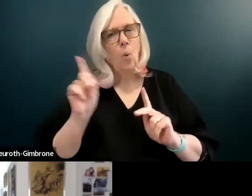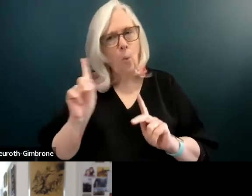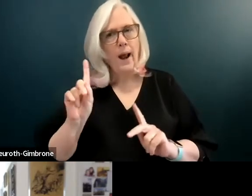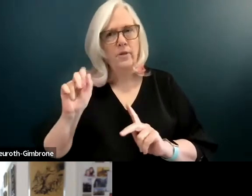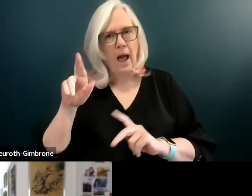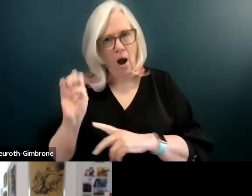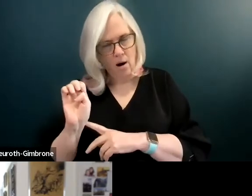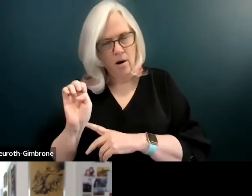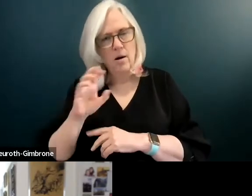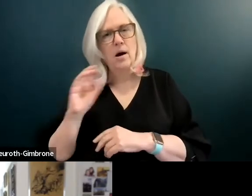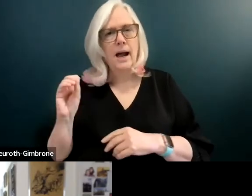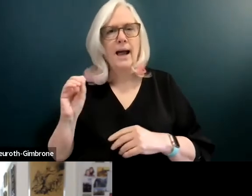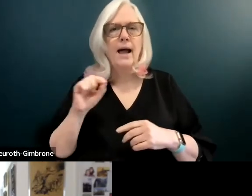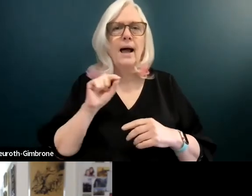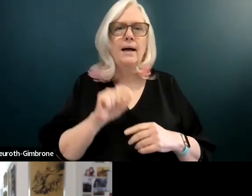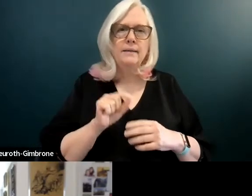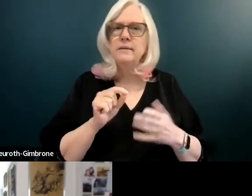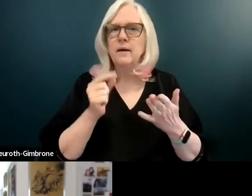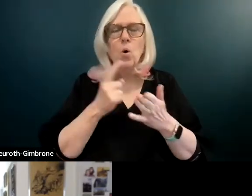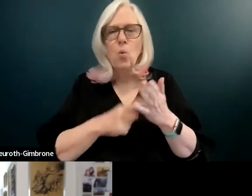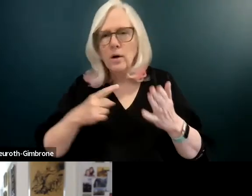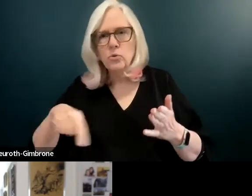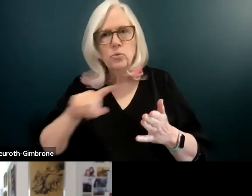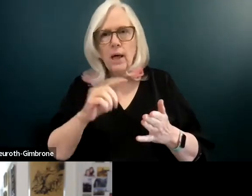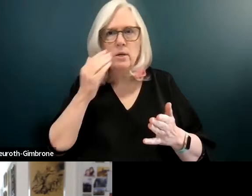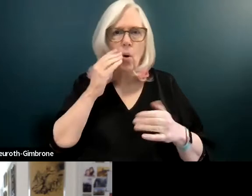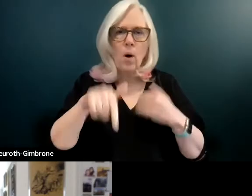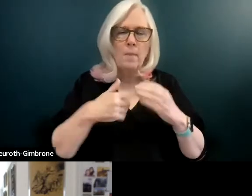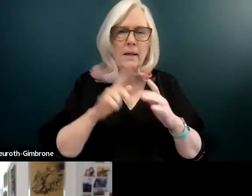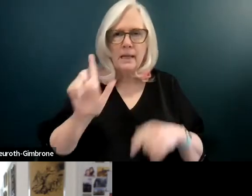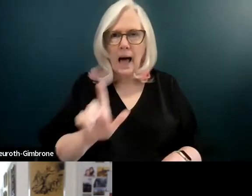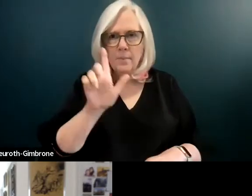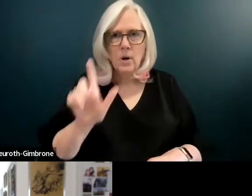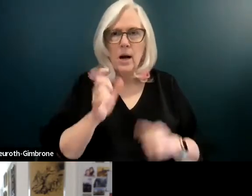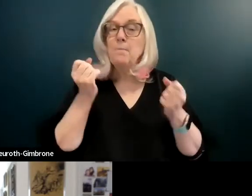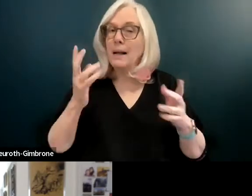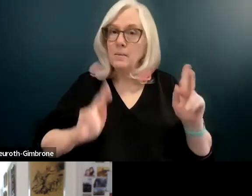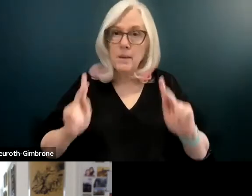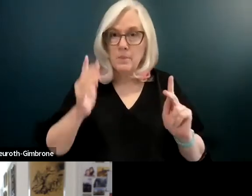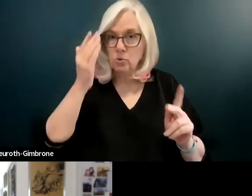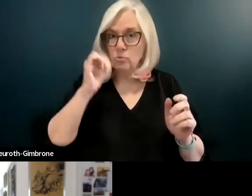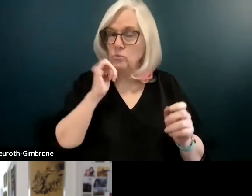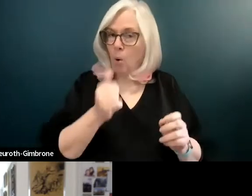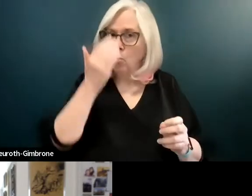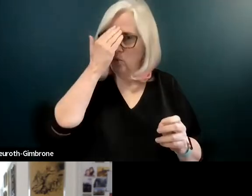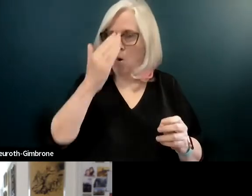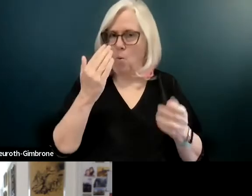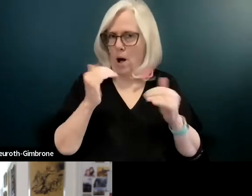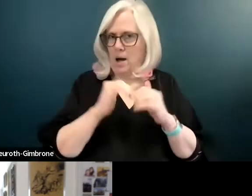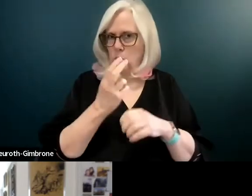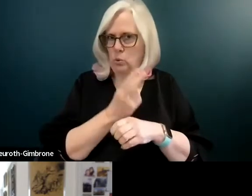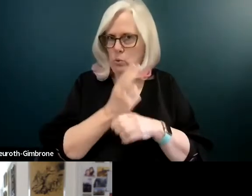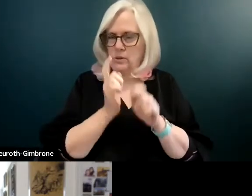that they should already know about the libraries. Many people don't. And I want to emphasize your point about working with organizations